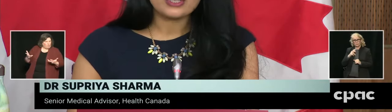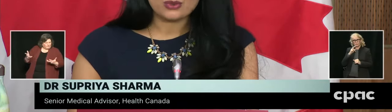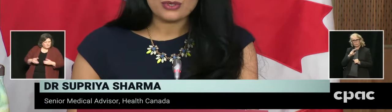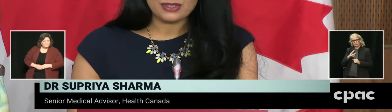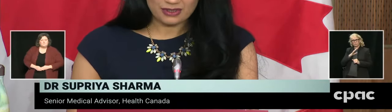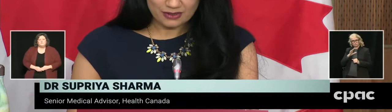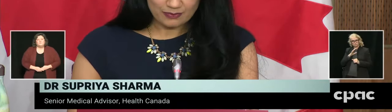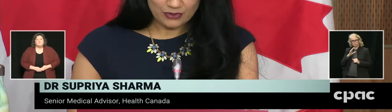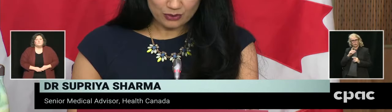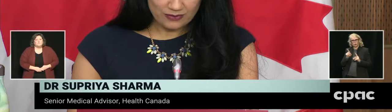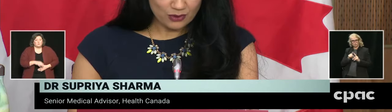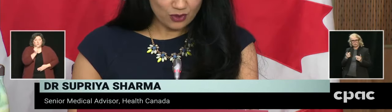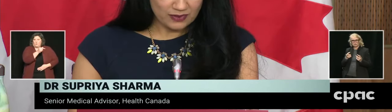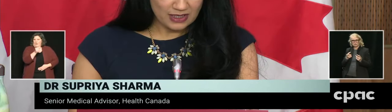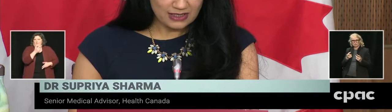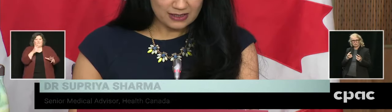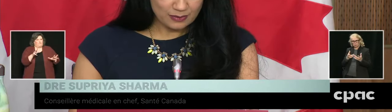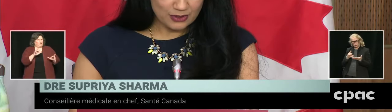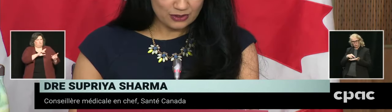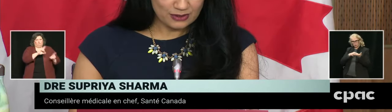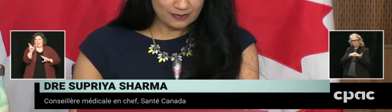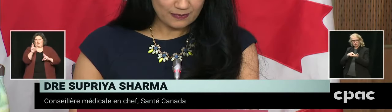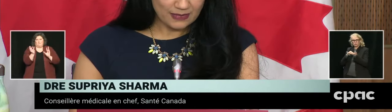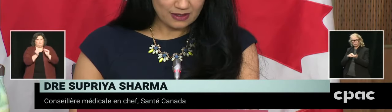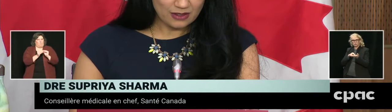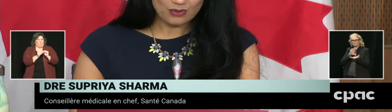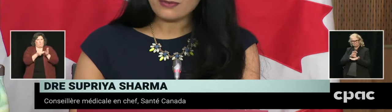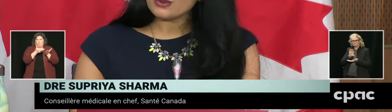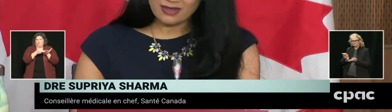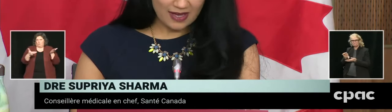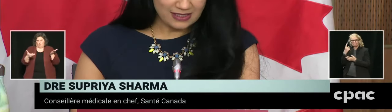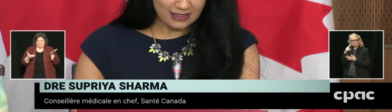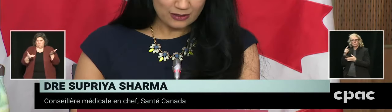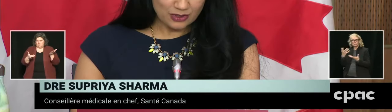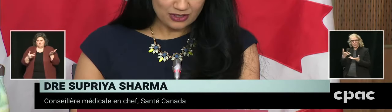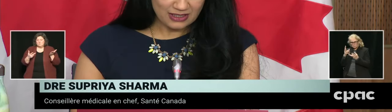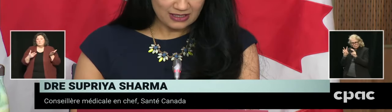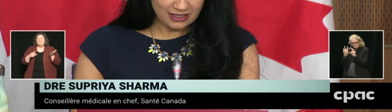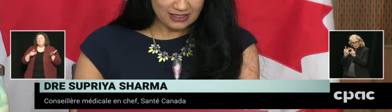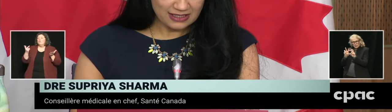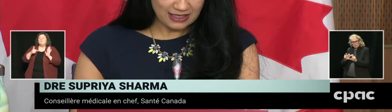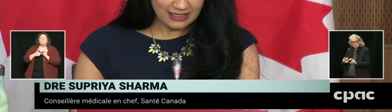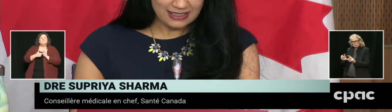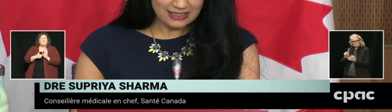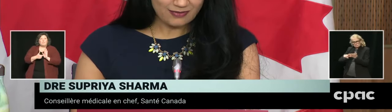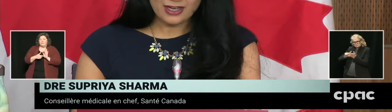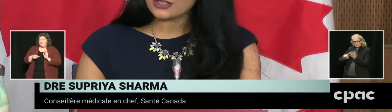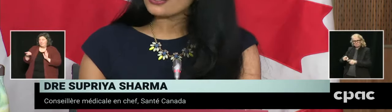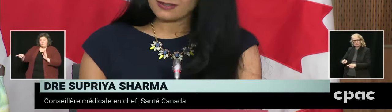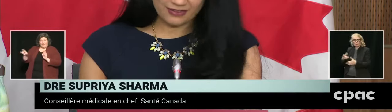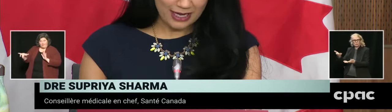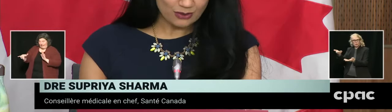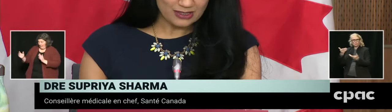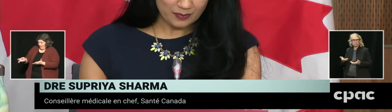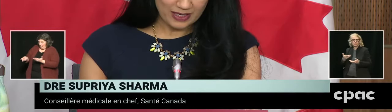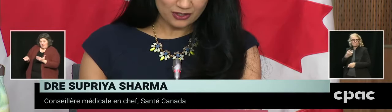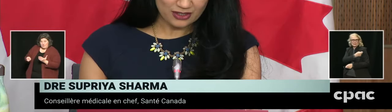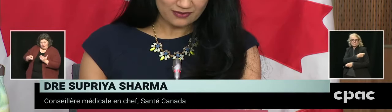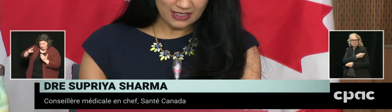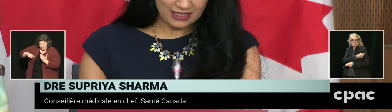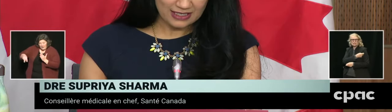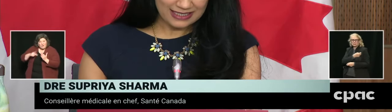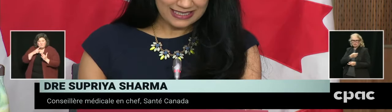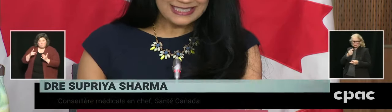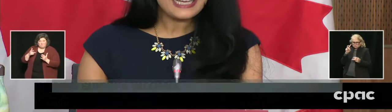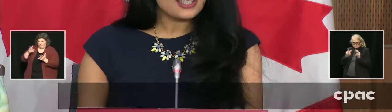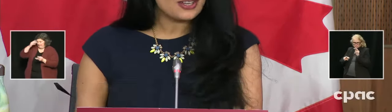more resources to review COVID-19 submissions. Reviewing a vaccine submission that consists of hundreds of thousands of pages